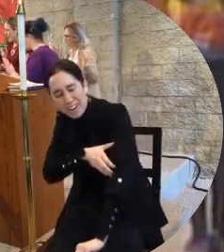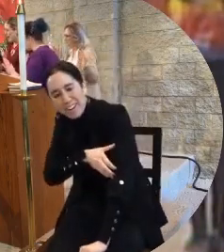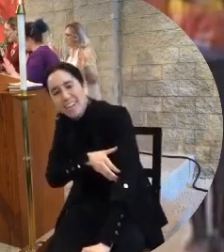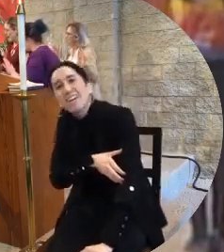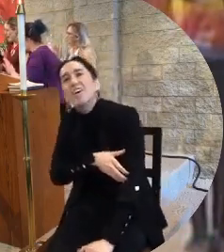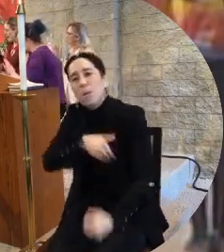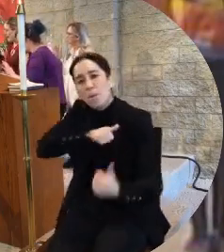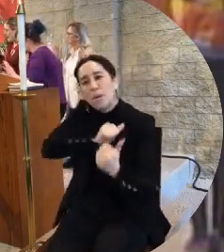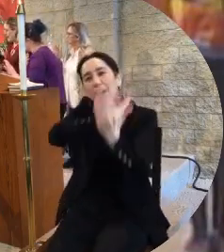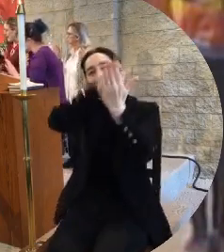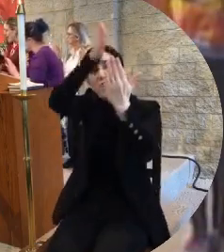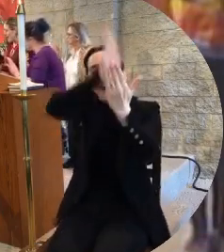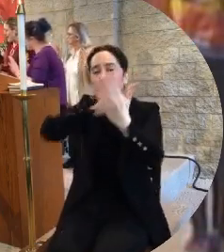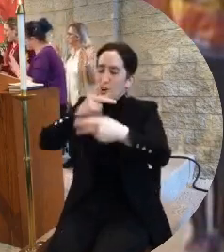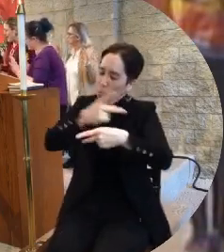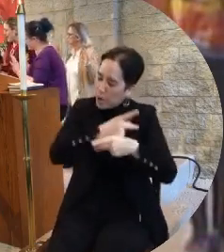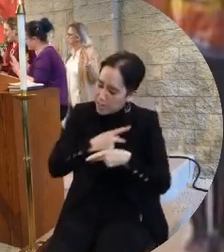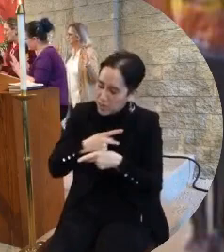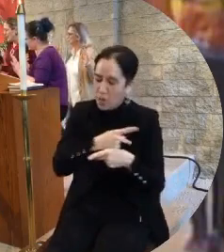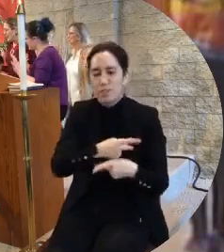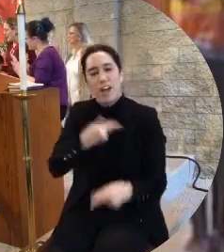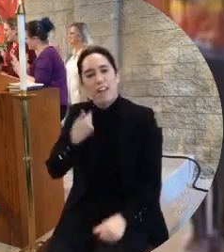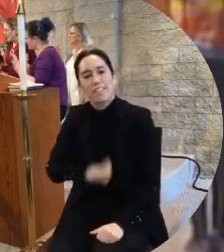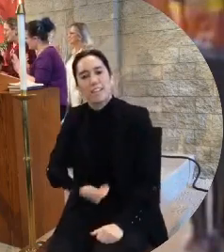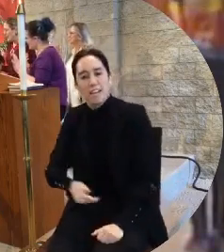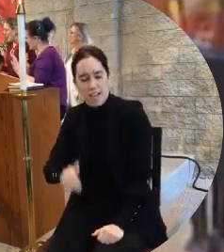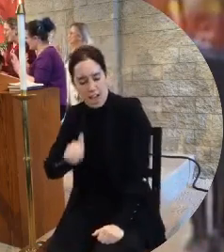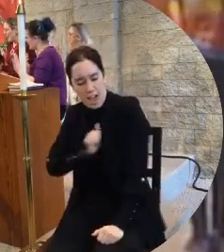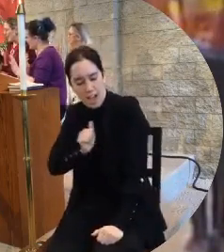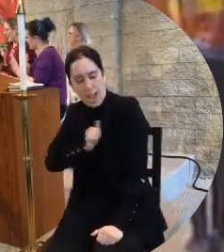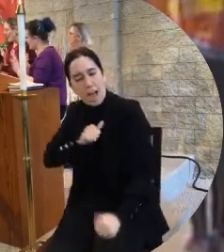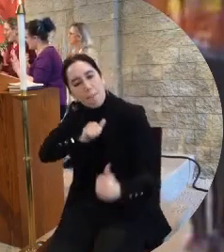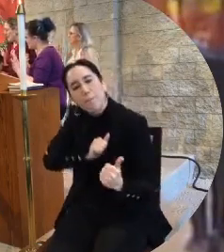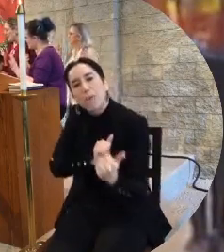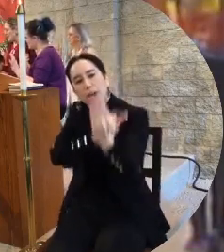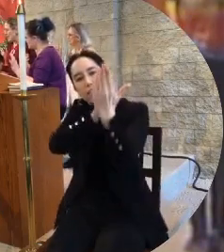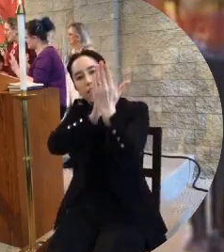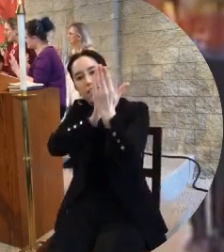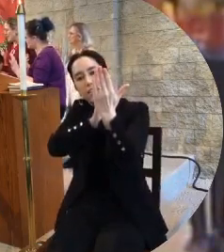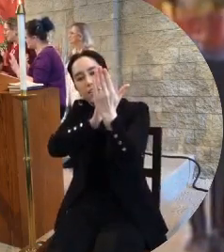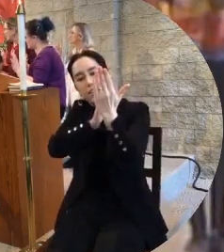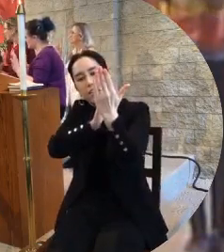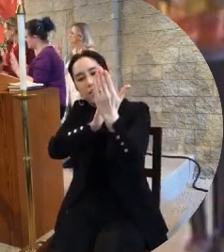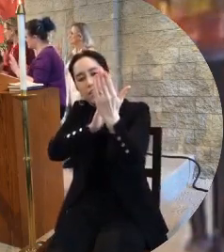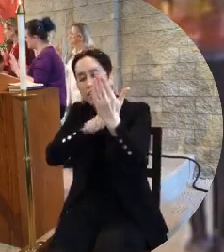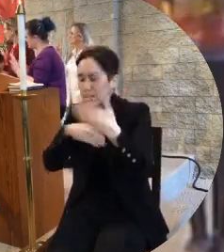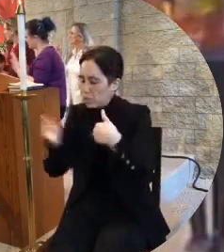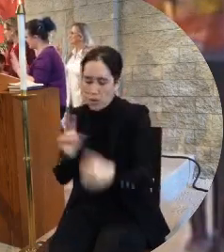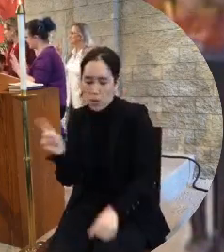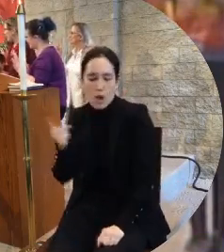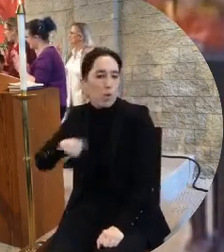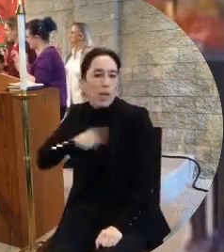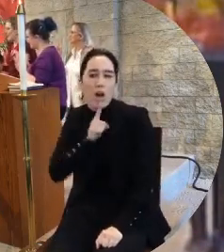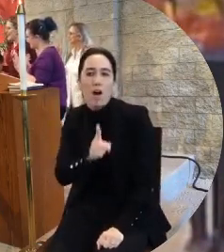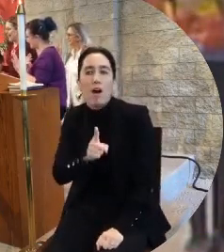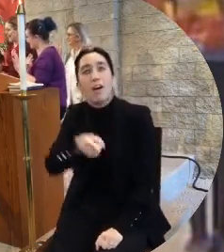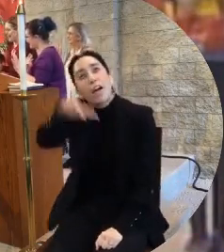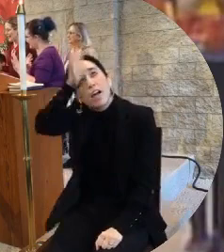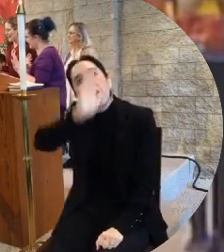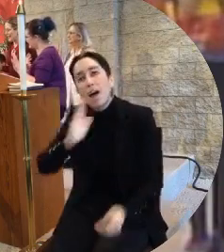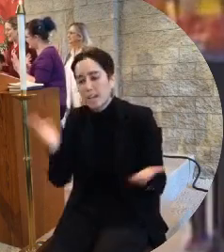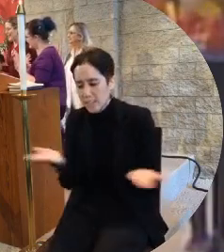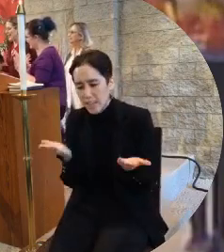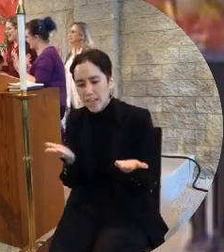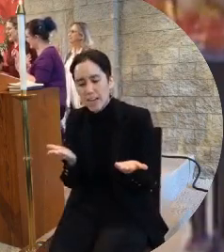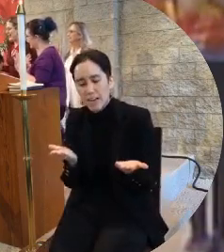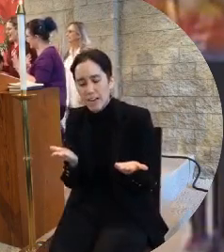power. The presence of God watches over us. I am presence. Wherever we are, God